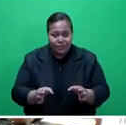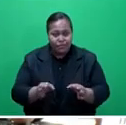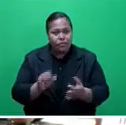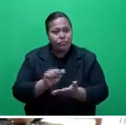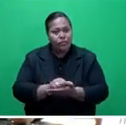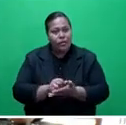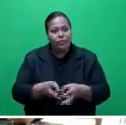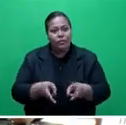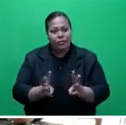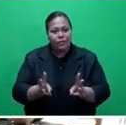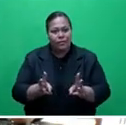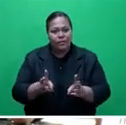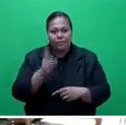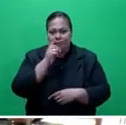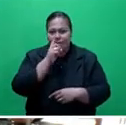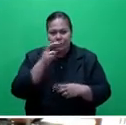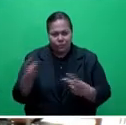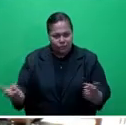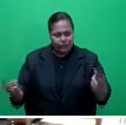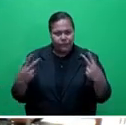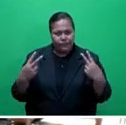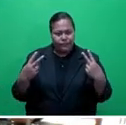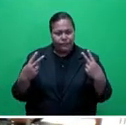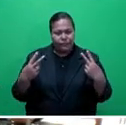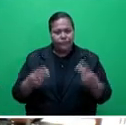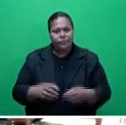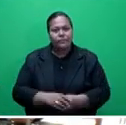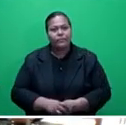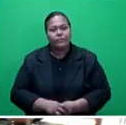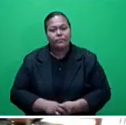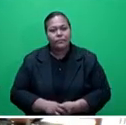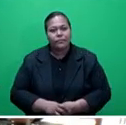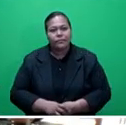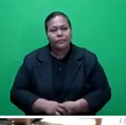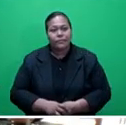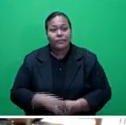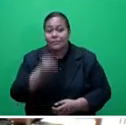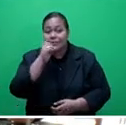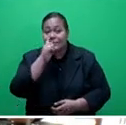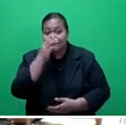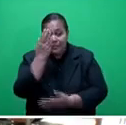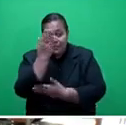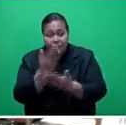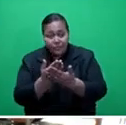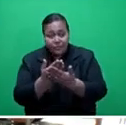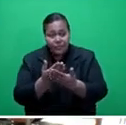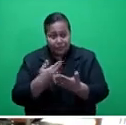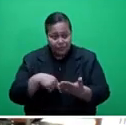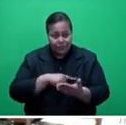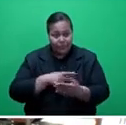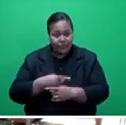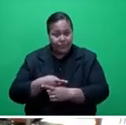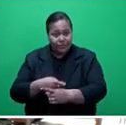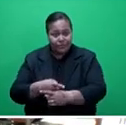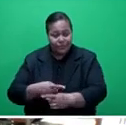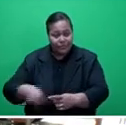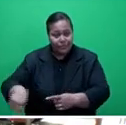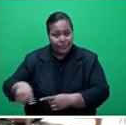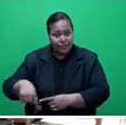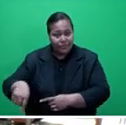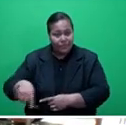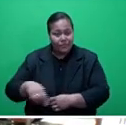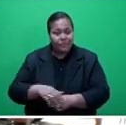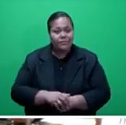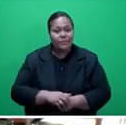people who actually look up to us, people who depend on us for guidance, and most